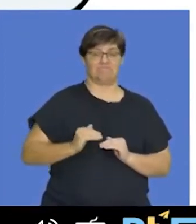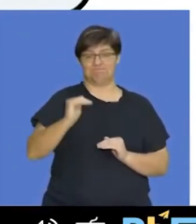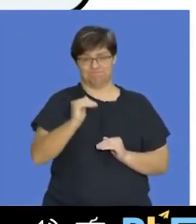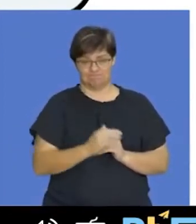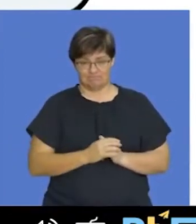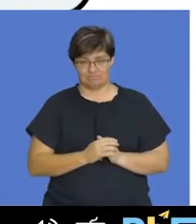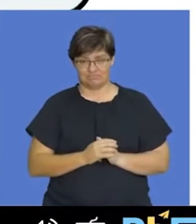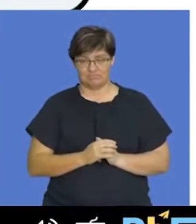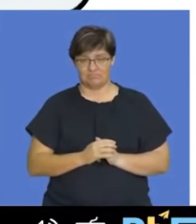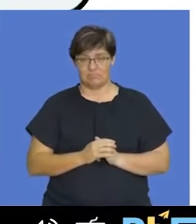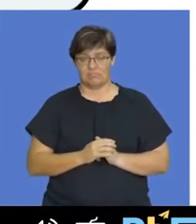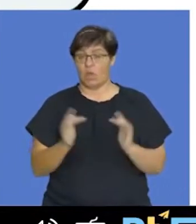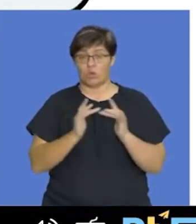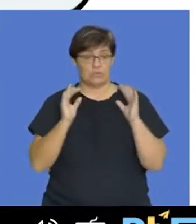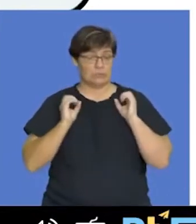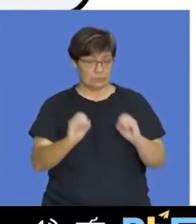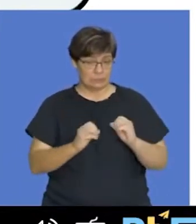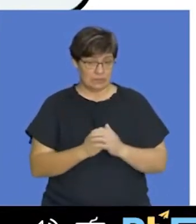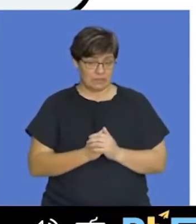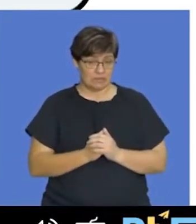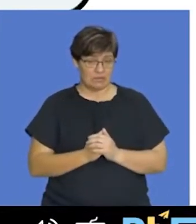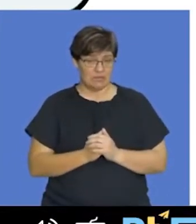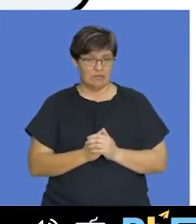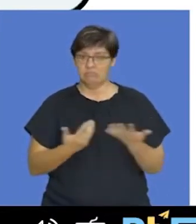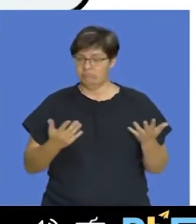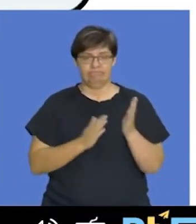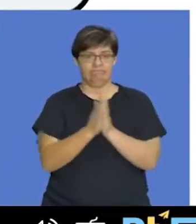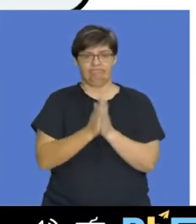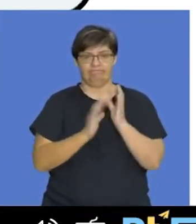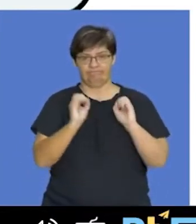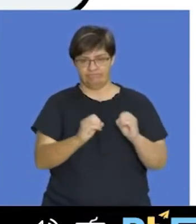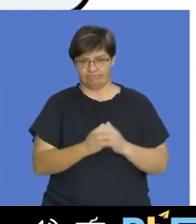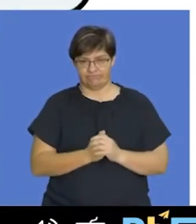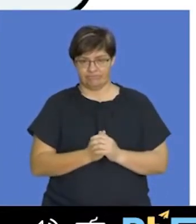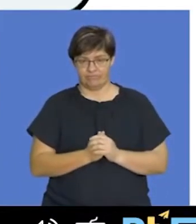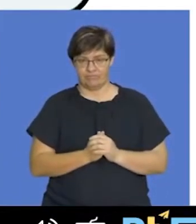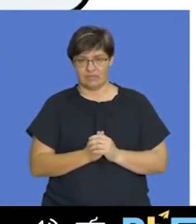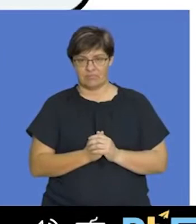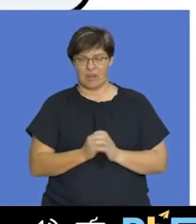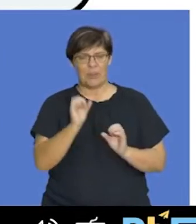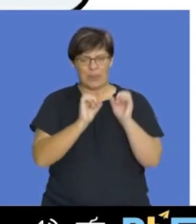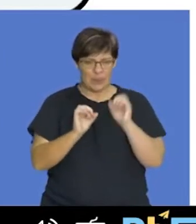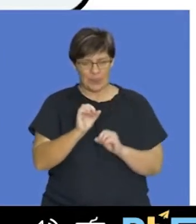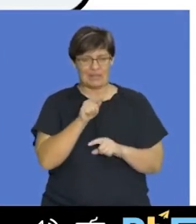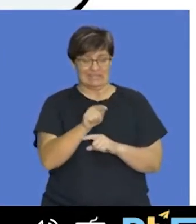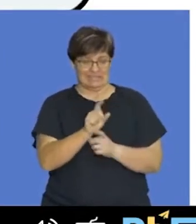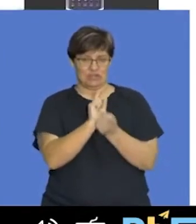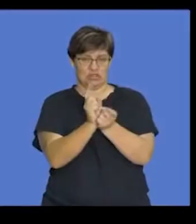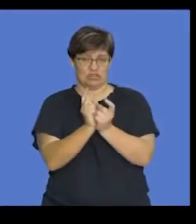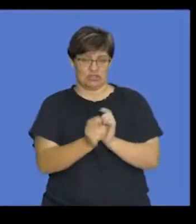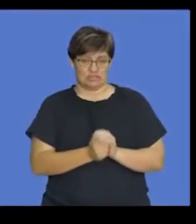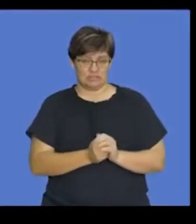okay? When they're not in contact, there's no friction, okay? But it's those microscopic